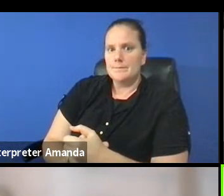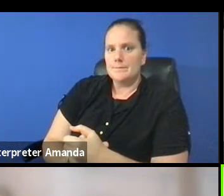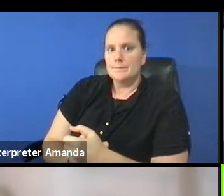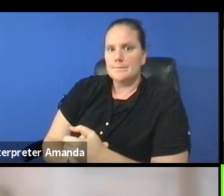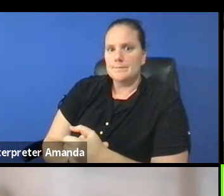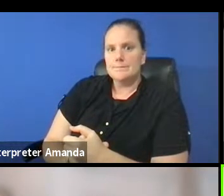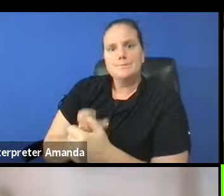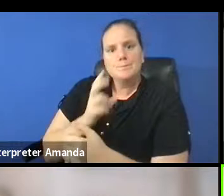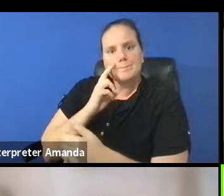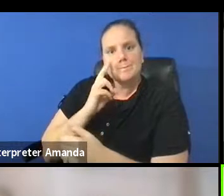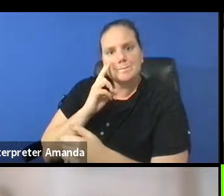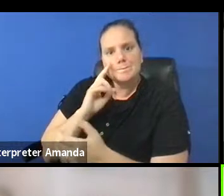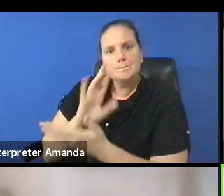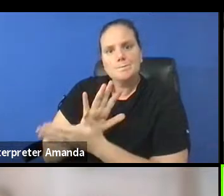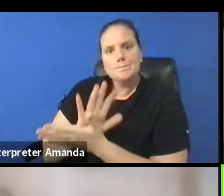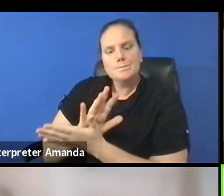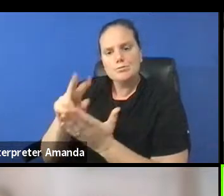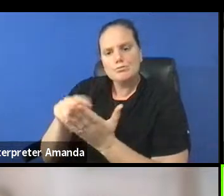let's see here.